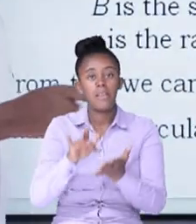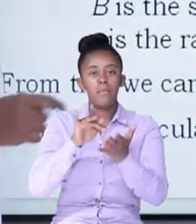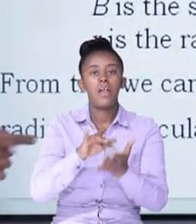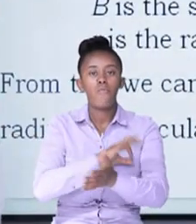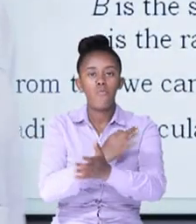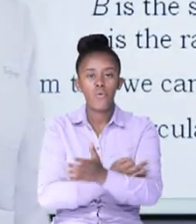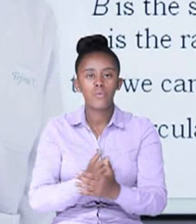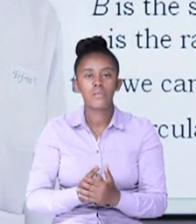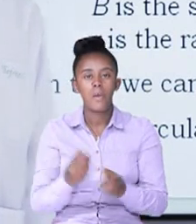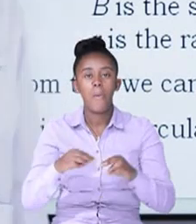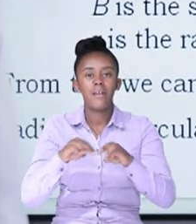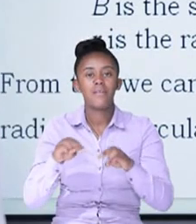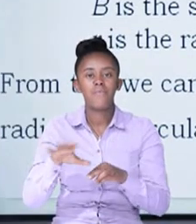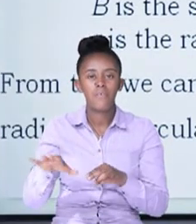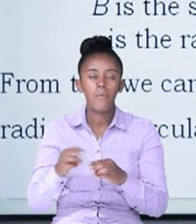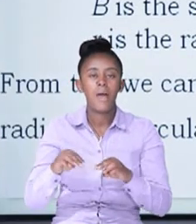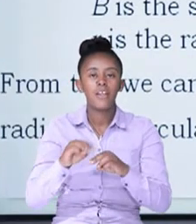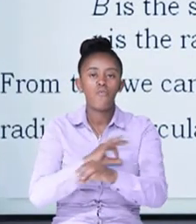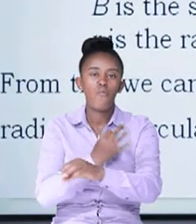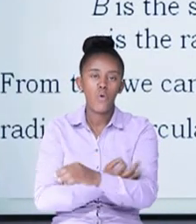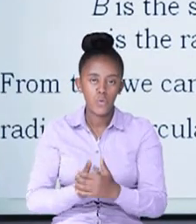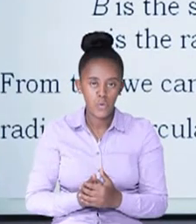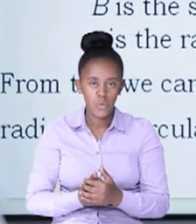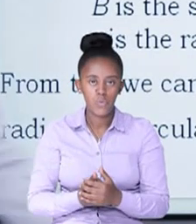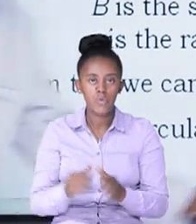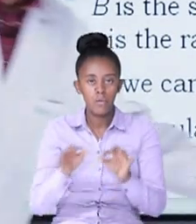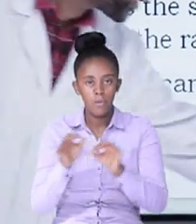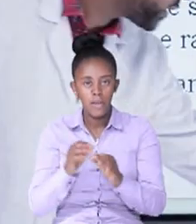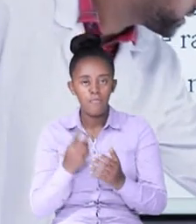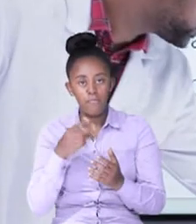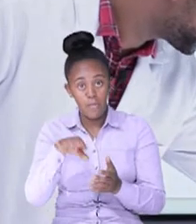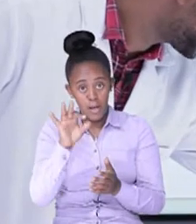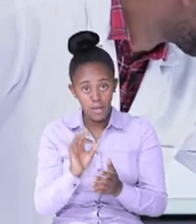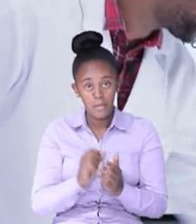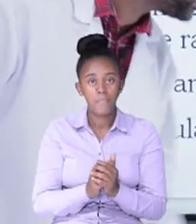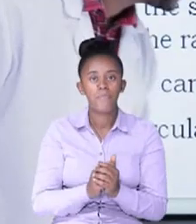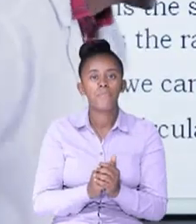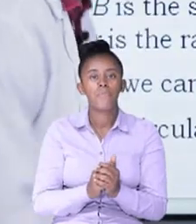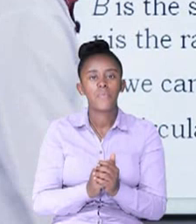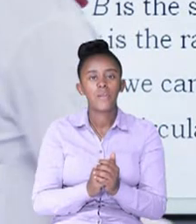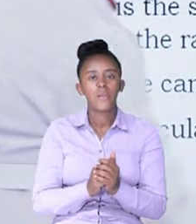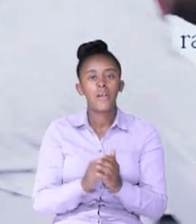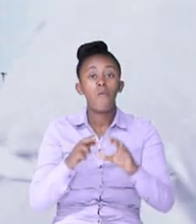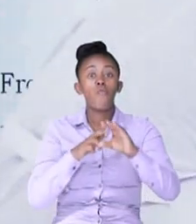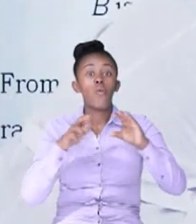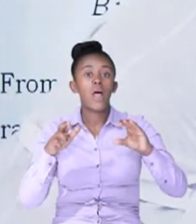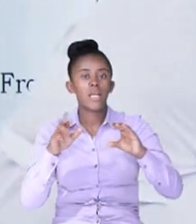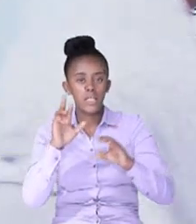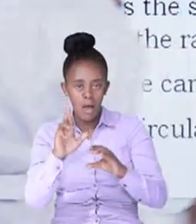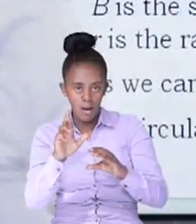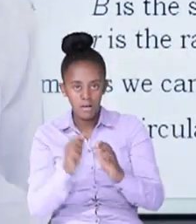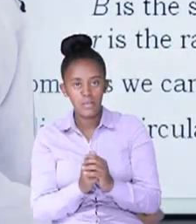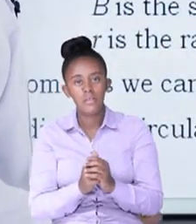that centripetal force appears due to the magnetic field, the magnetic force. Therefore, equating these two, we can find the mathematical